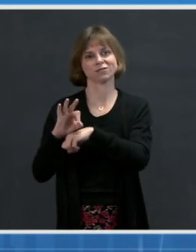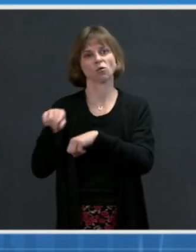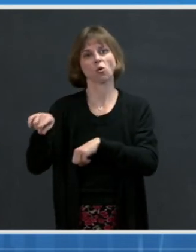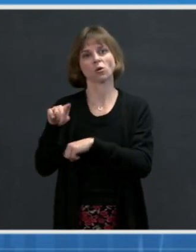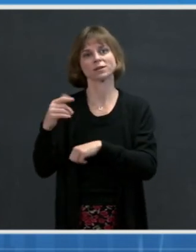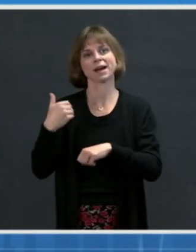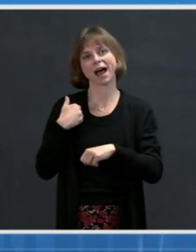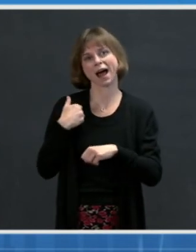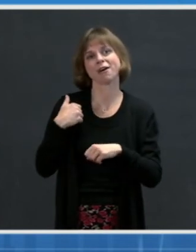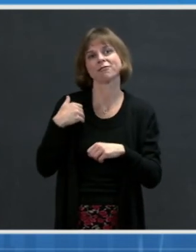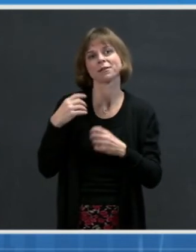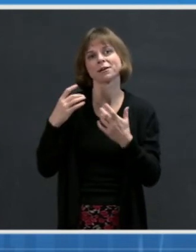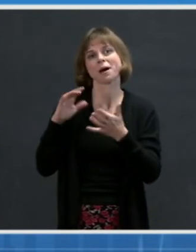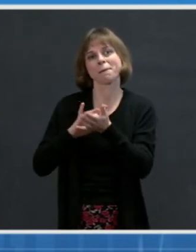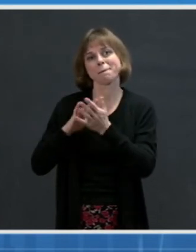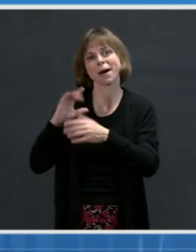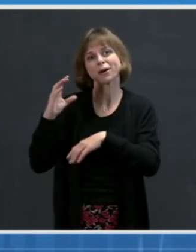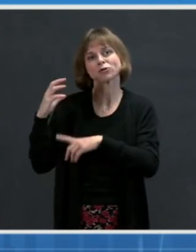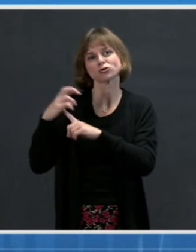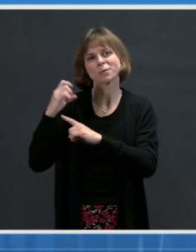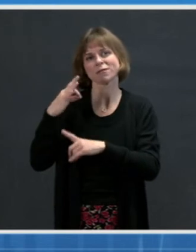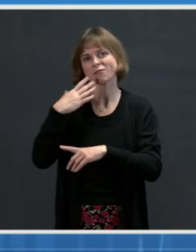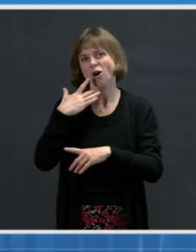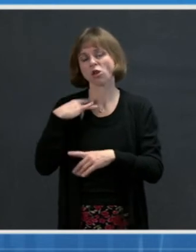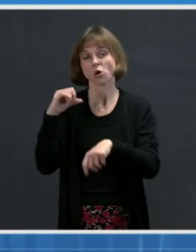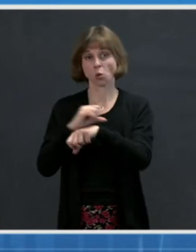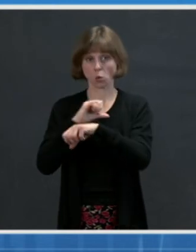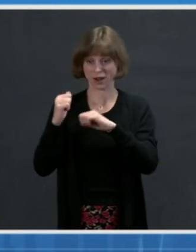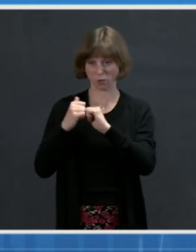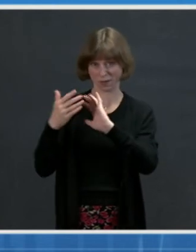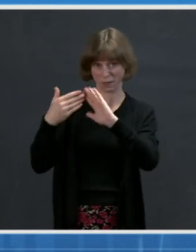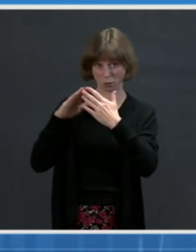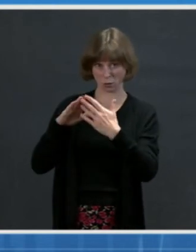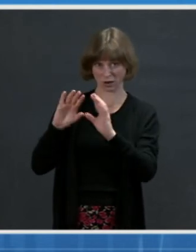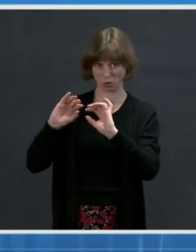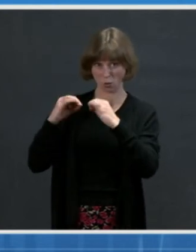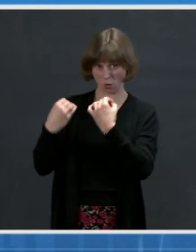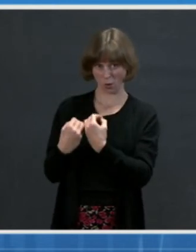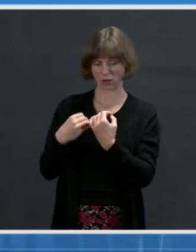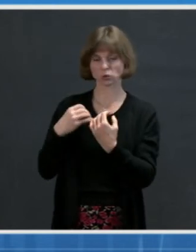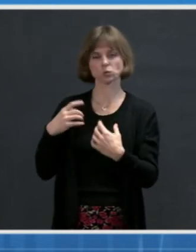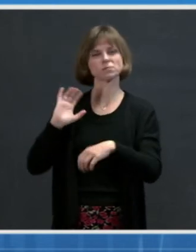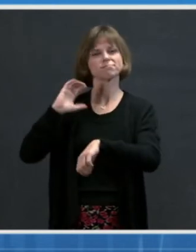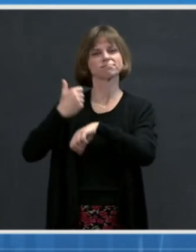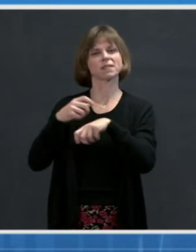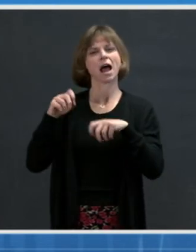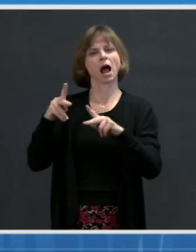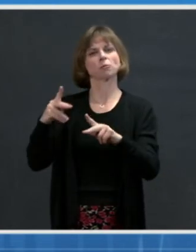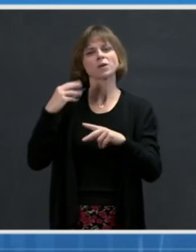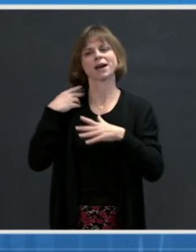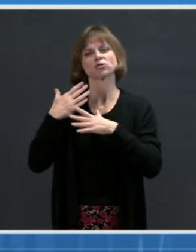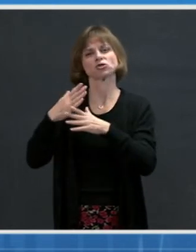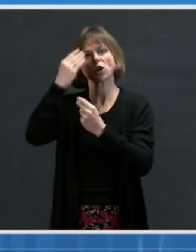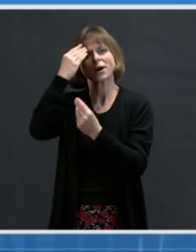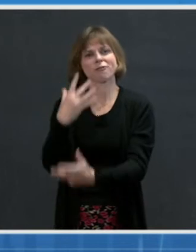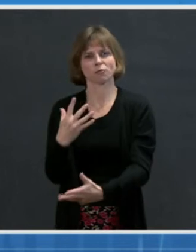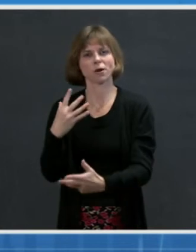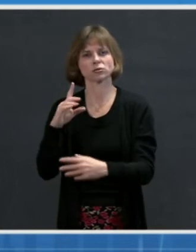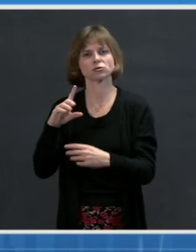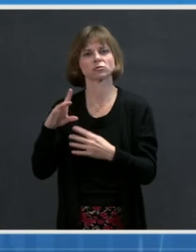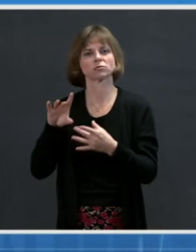of color are working with and through community-based organizations to create opportunities for listening and sharing information about